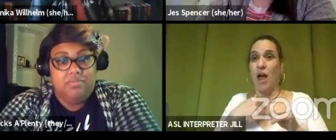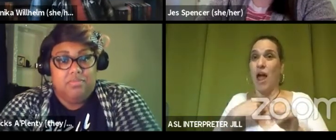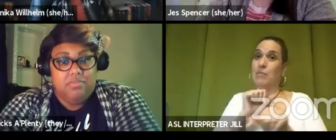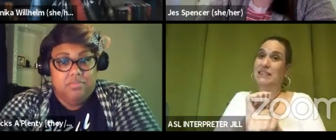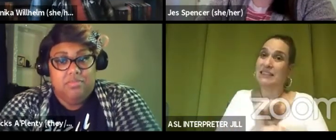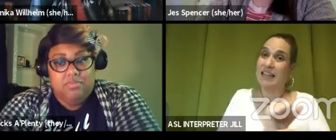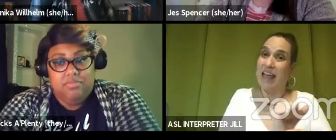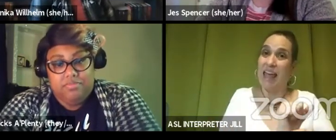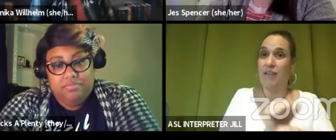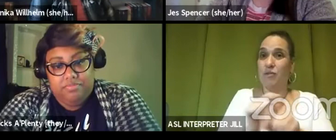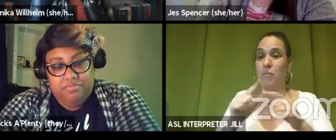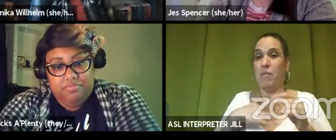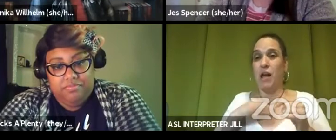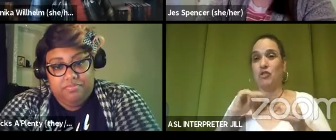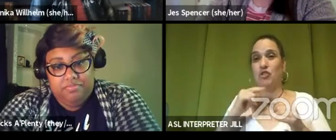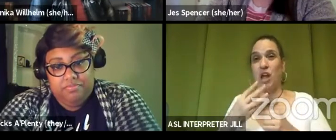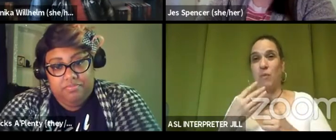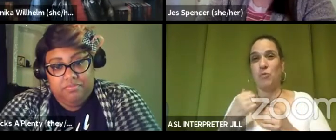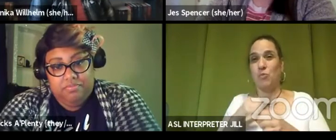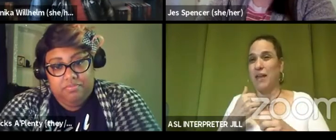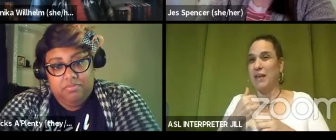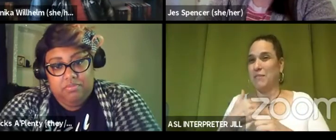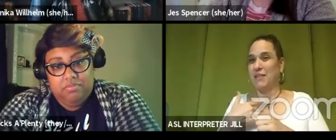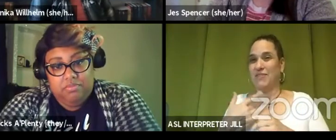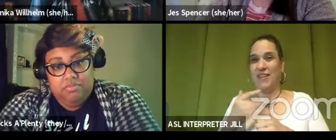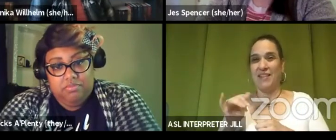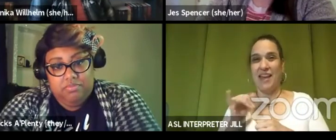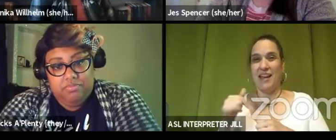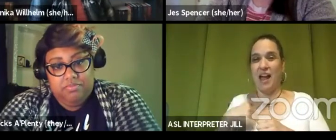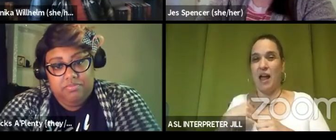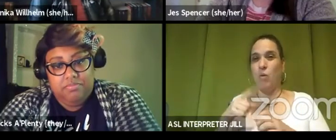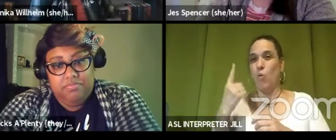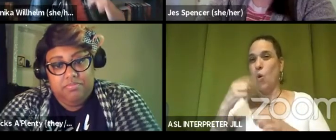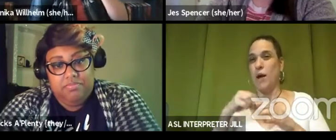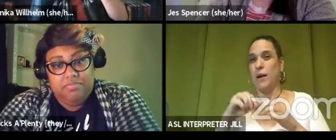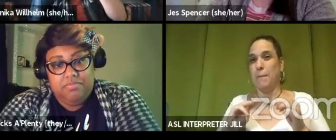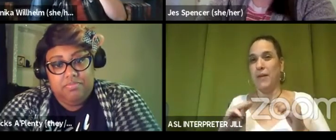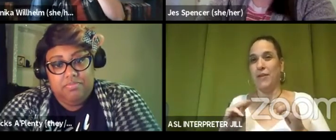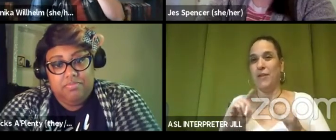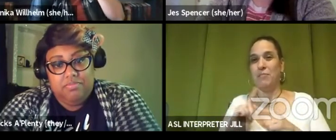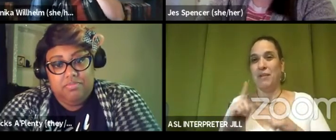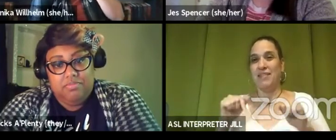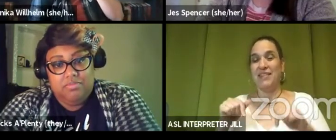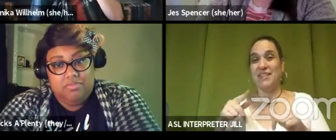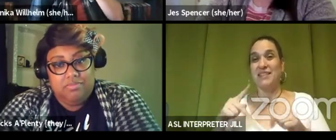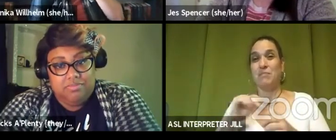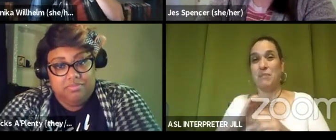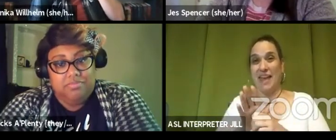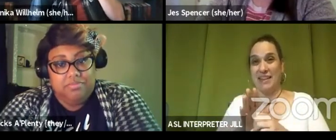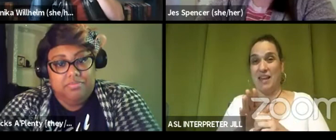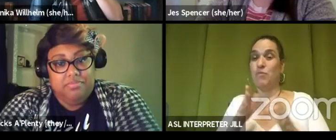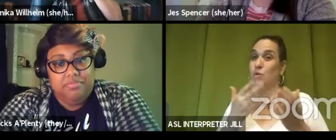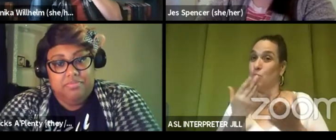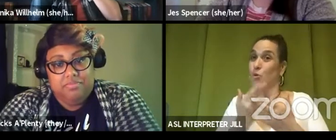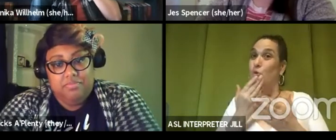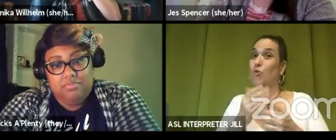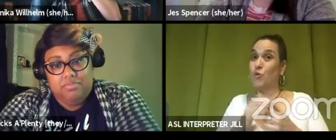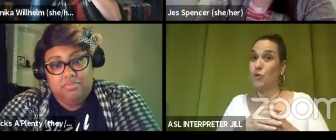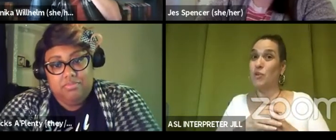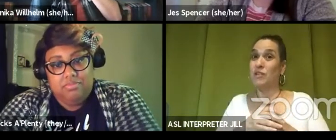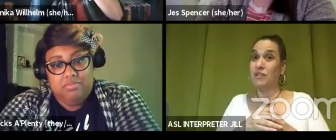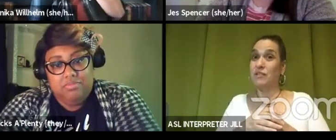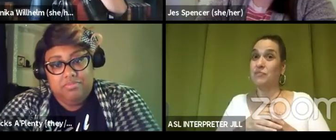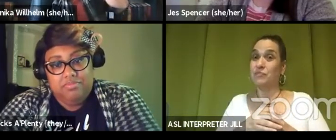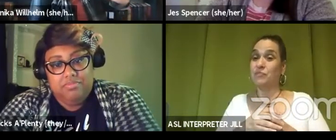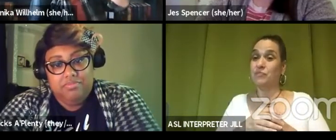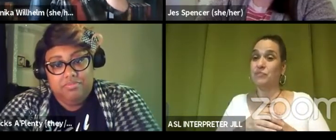job. Like, you make me feel like I am one in a million, but this pandemic has proven that we are not, that you actually